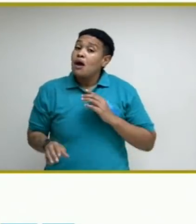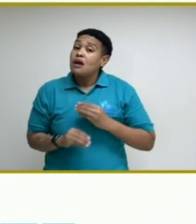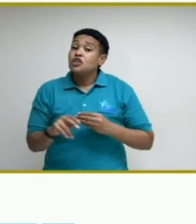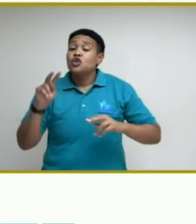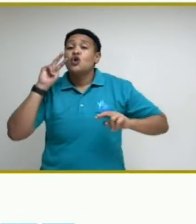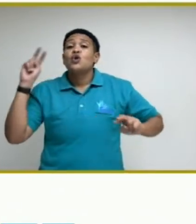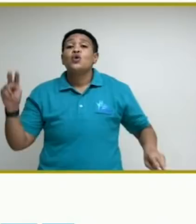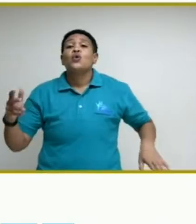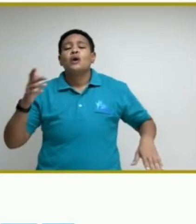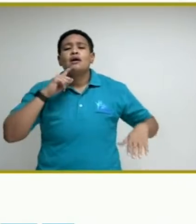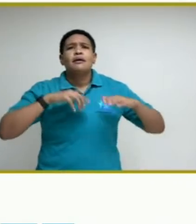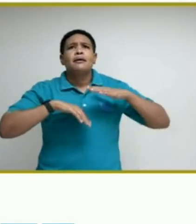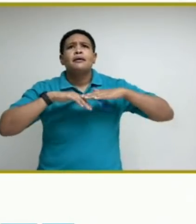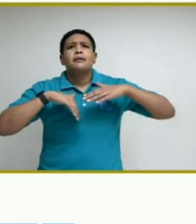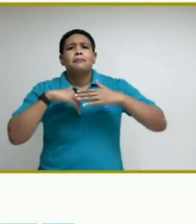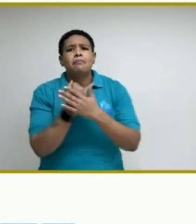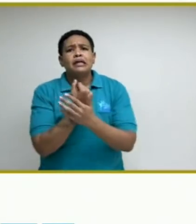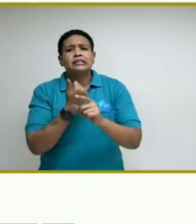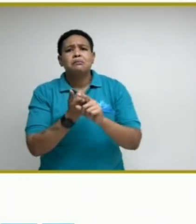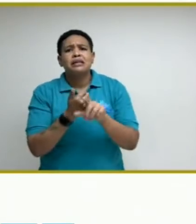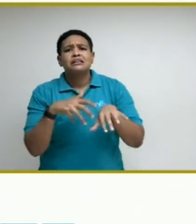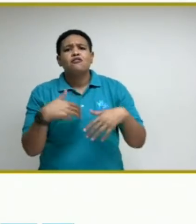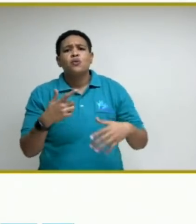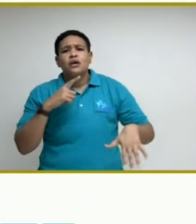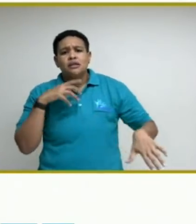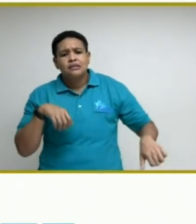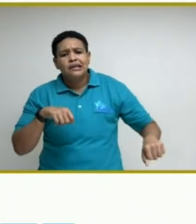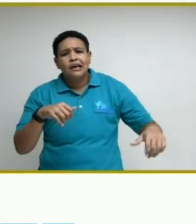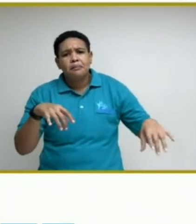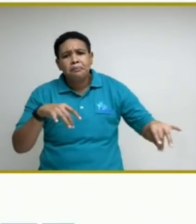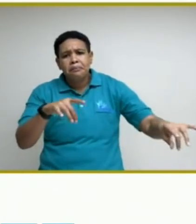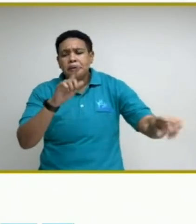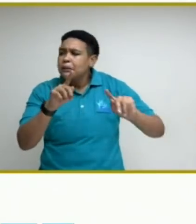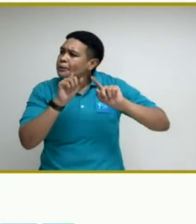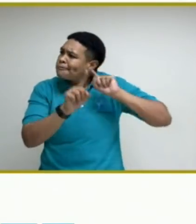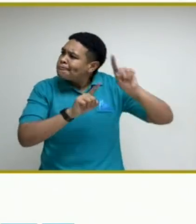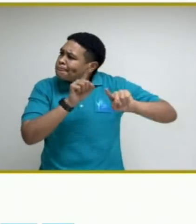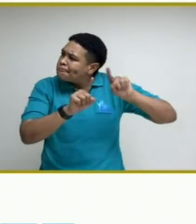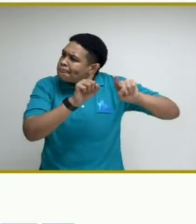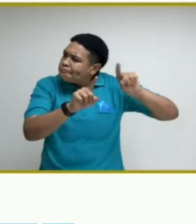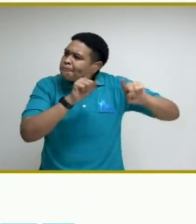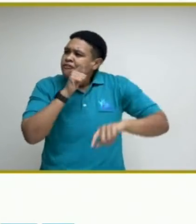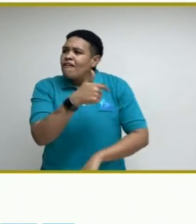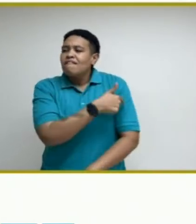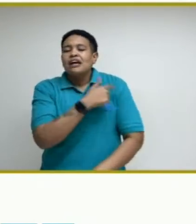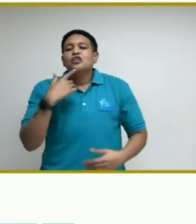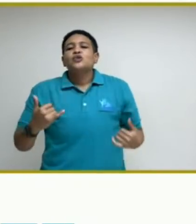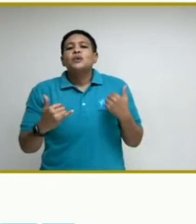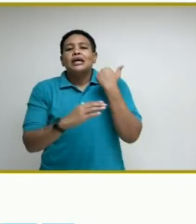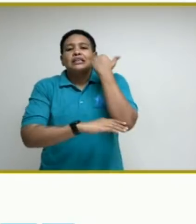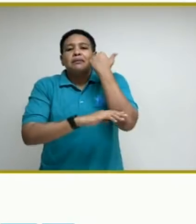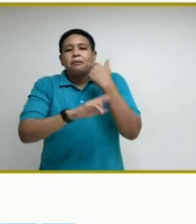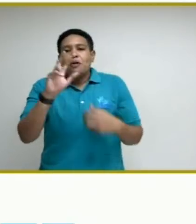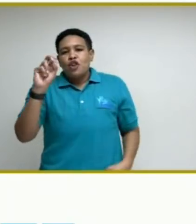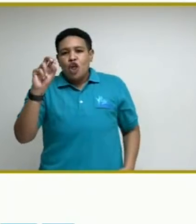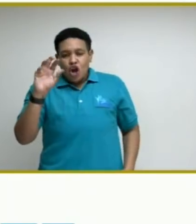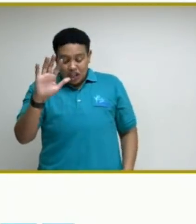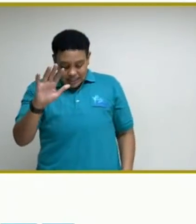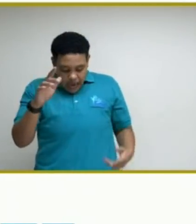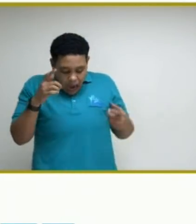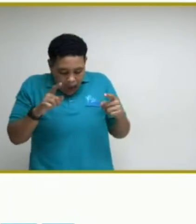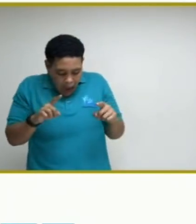at maximizing the take-up of vaccines for today, September 30th,